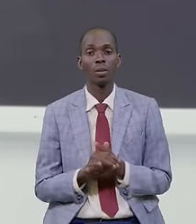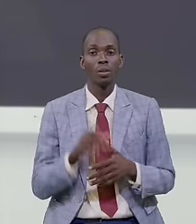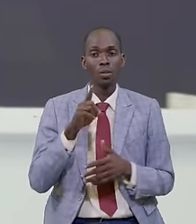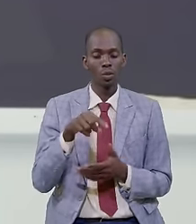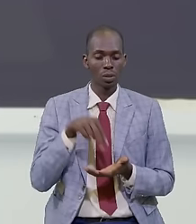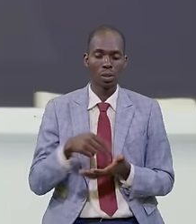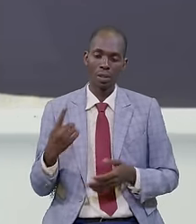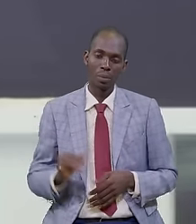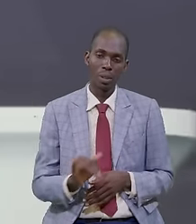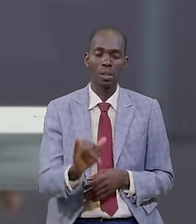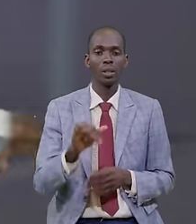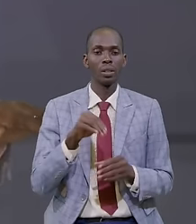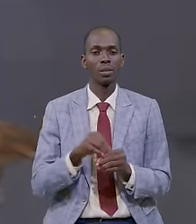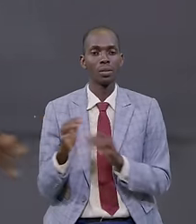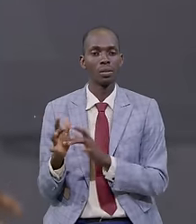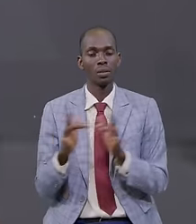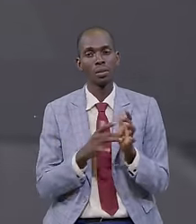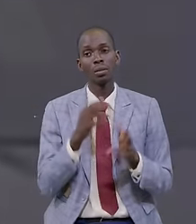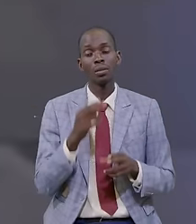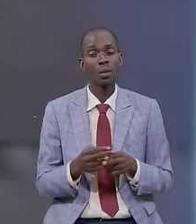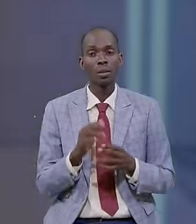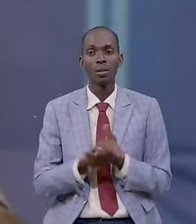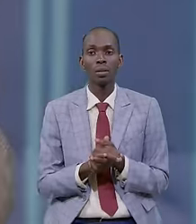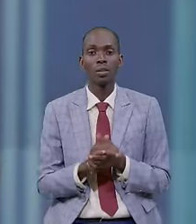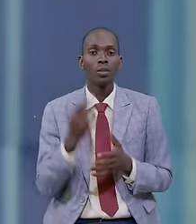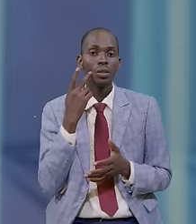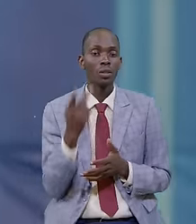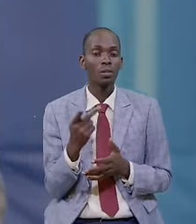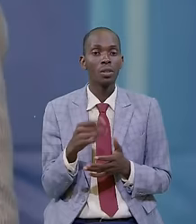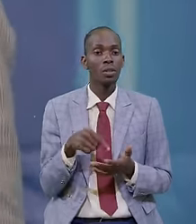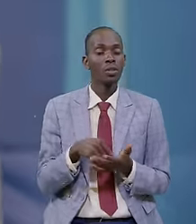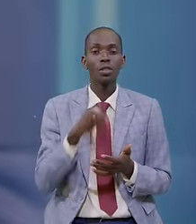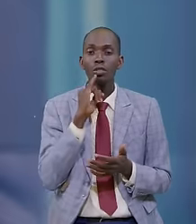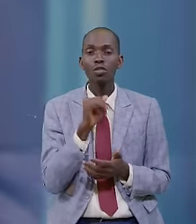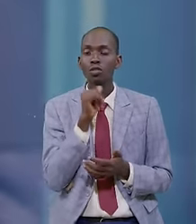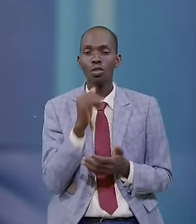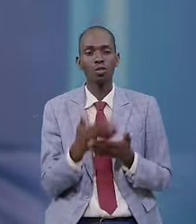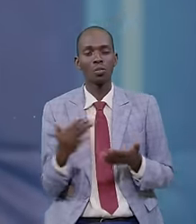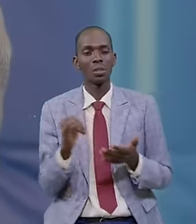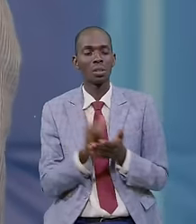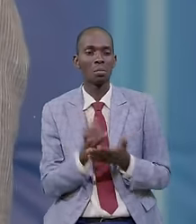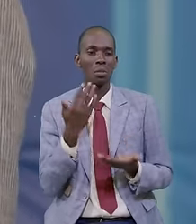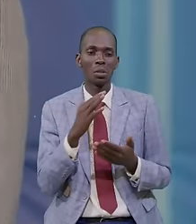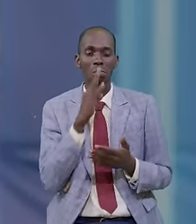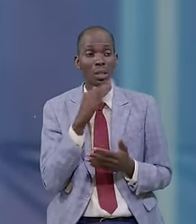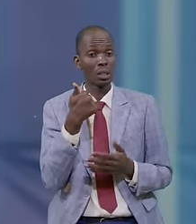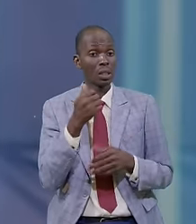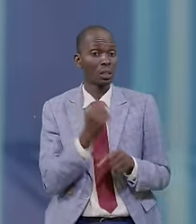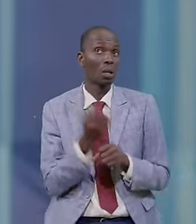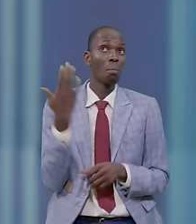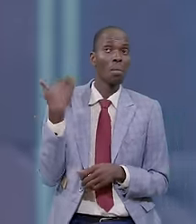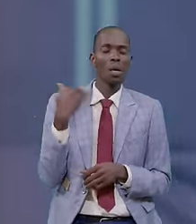forever. It is not, you know, something that says, 10 years ago I was standing,